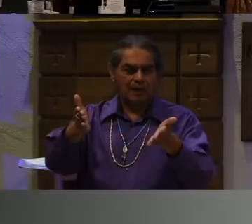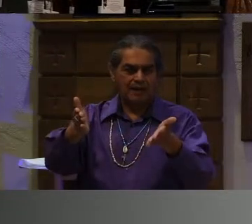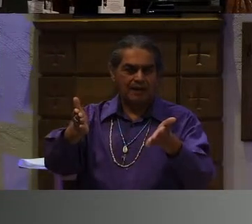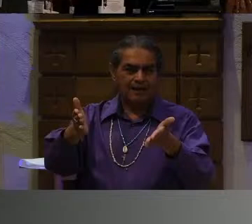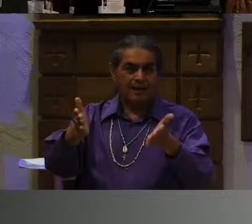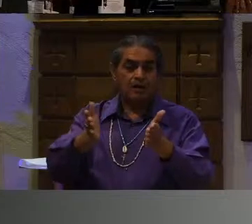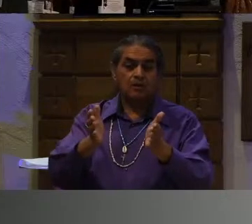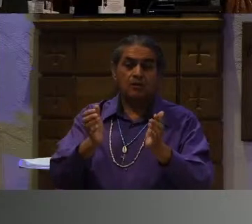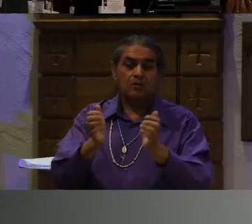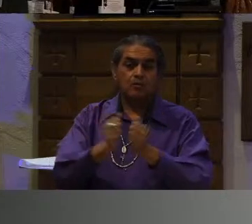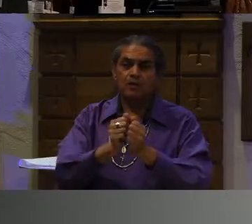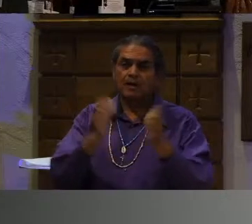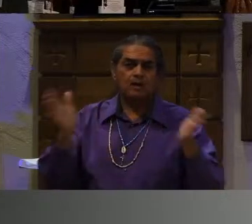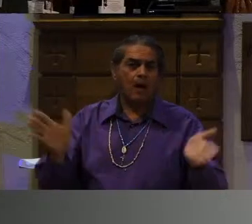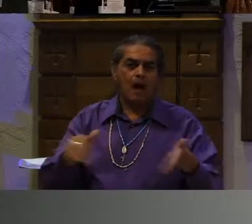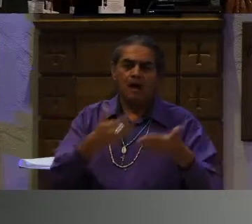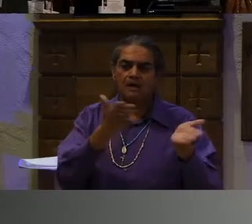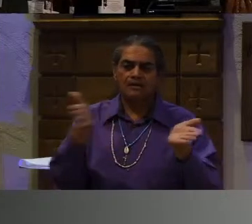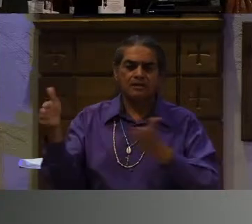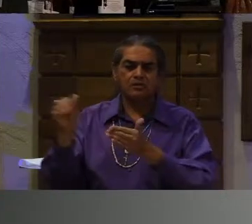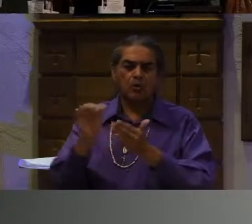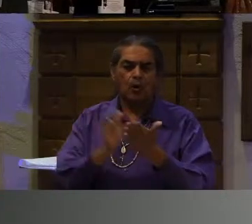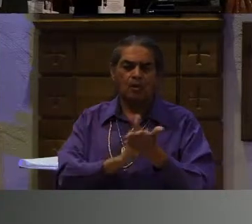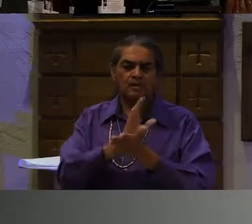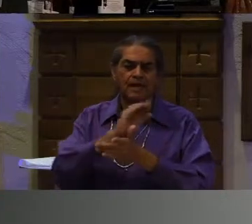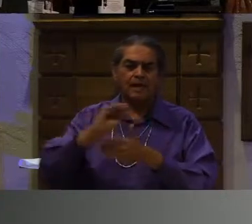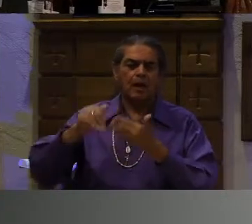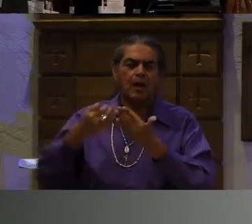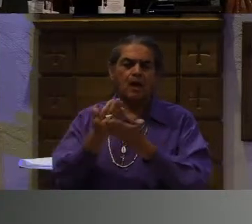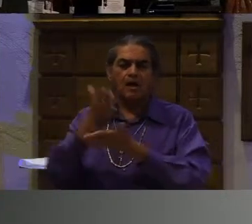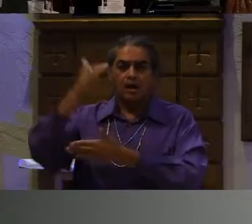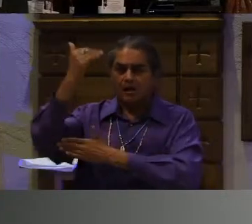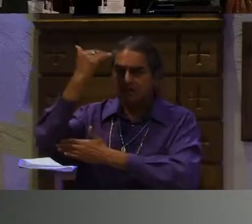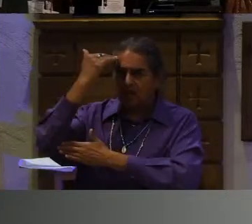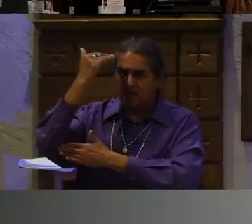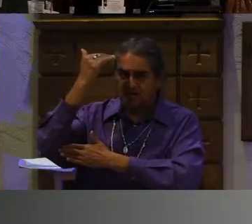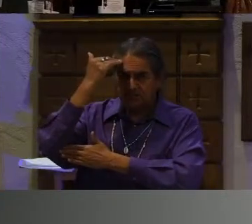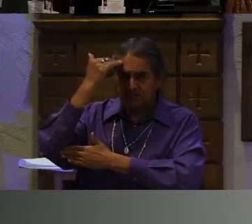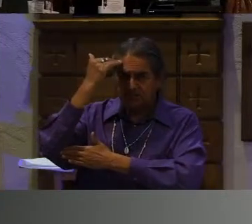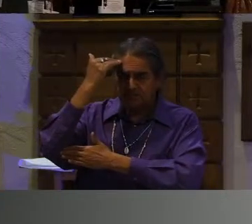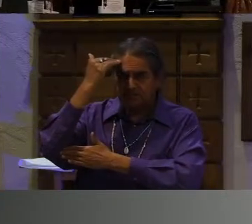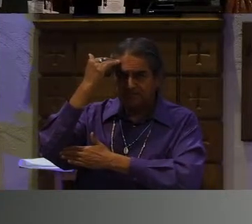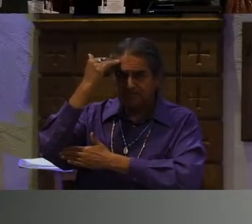with all discourse and all knowledge,